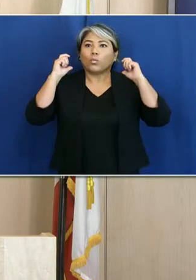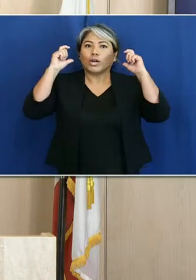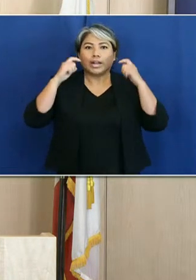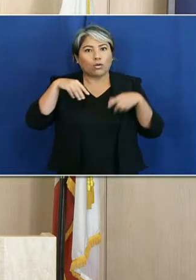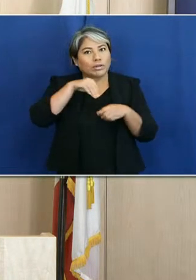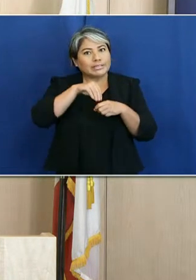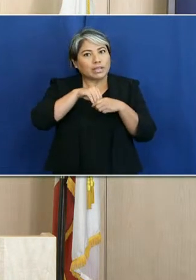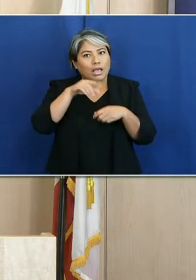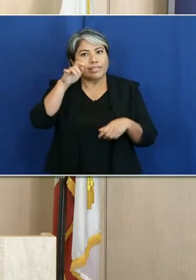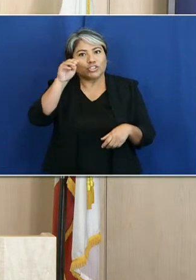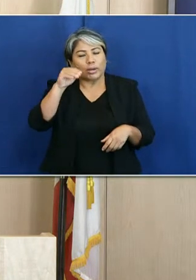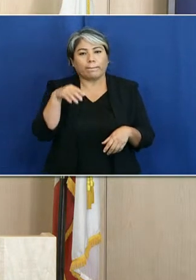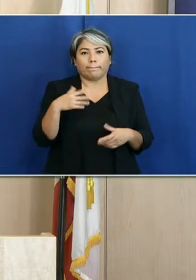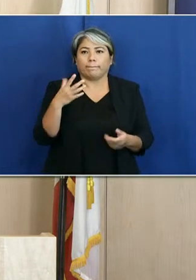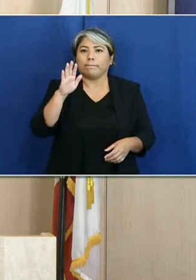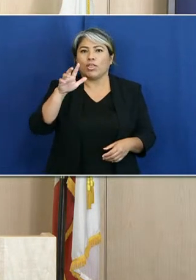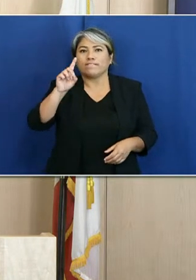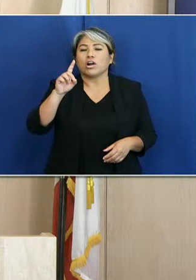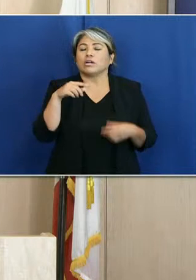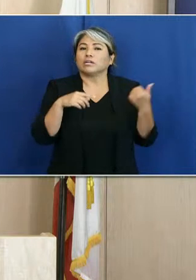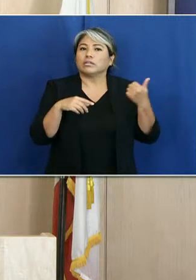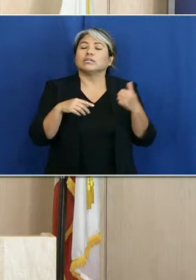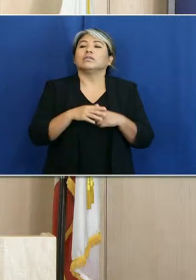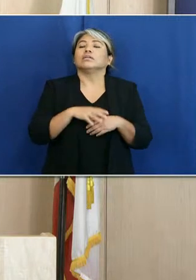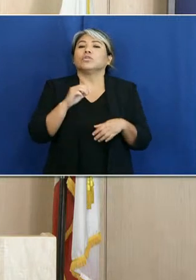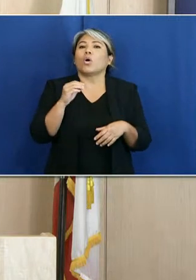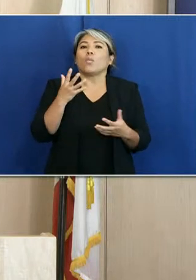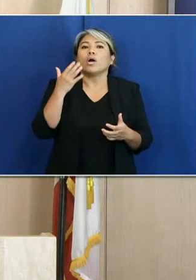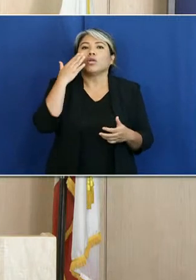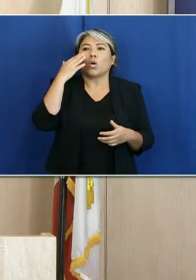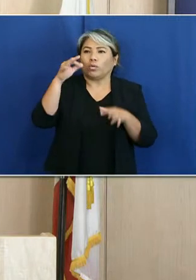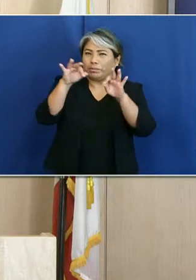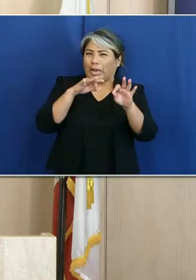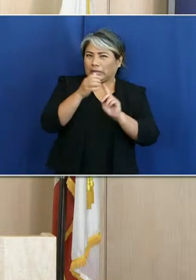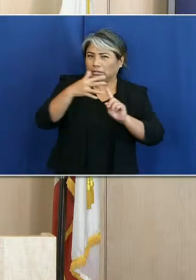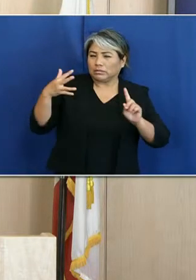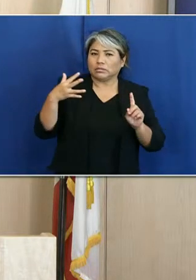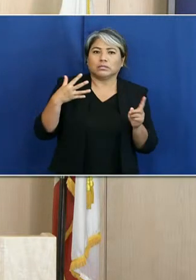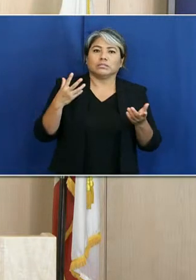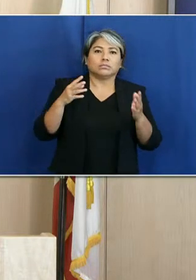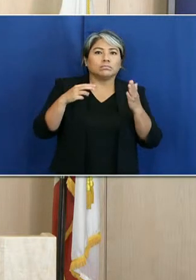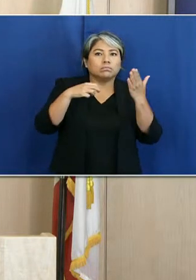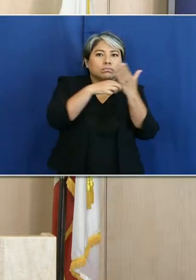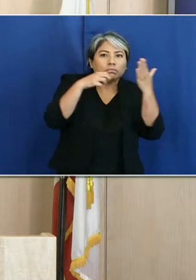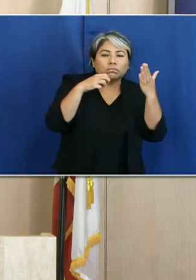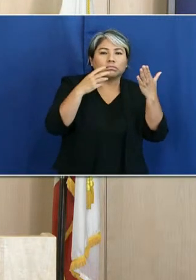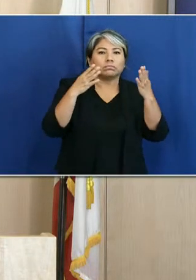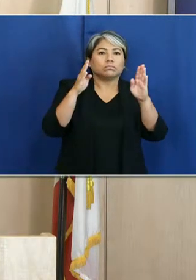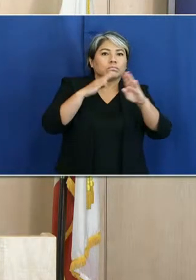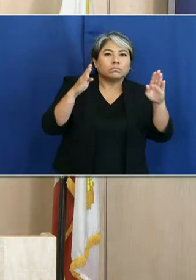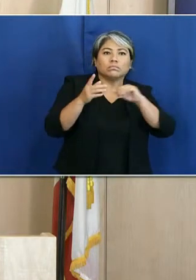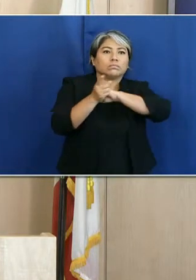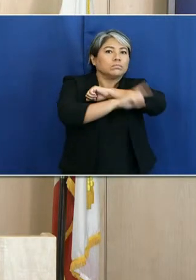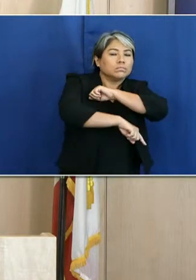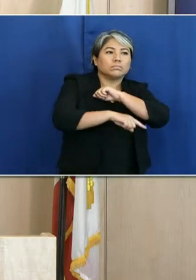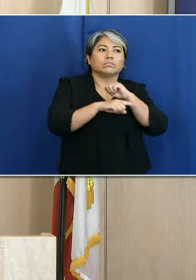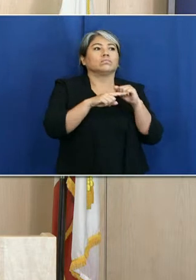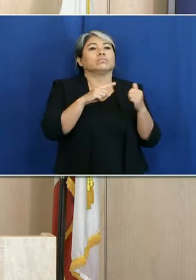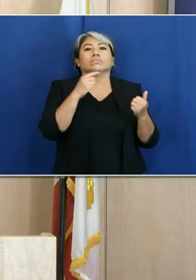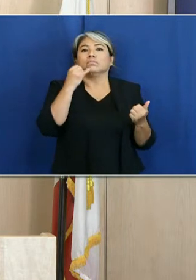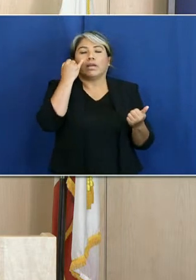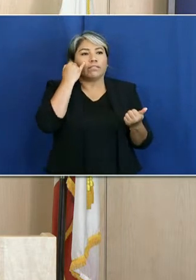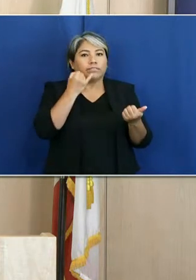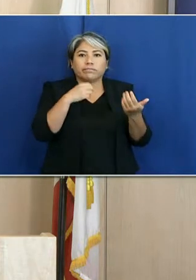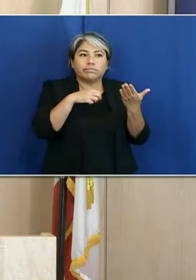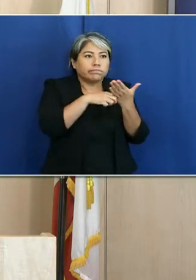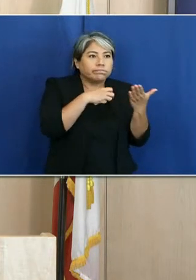today. So first, can you explain what the penalties are that this gym owner is facing, financial or otherwise?